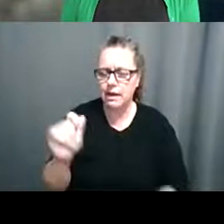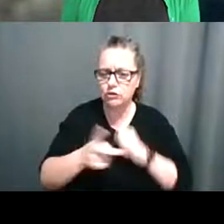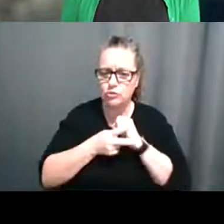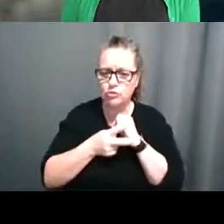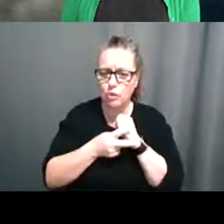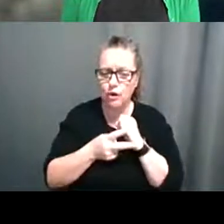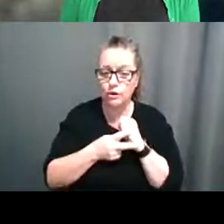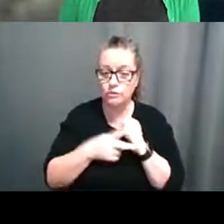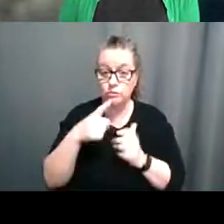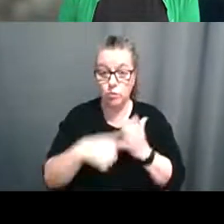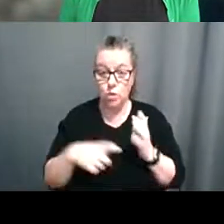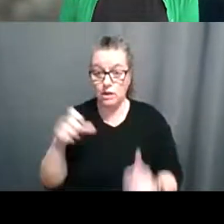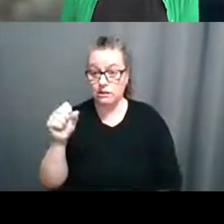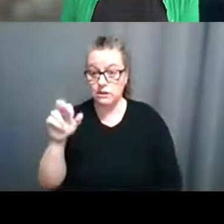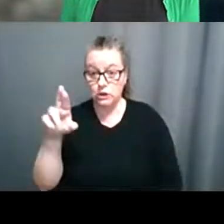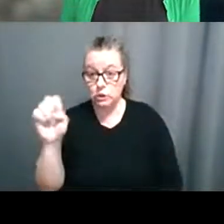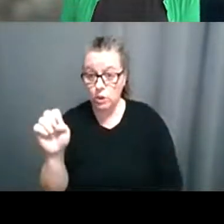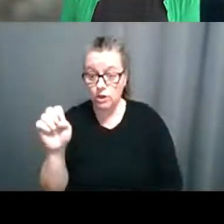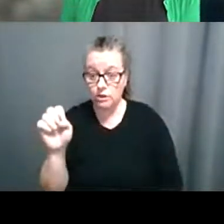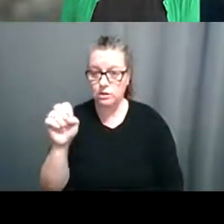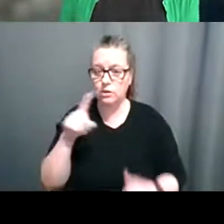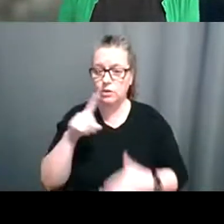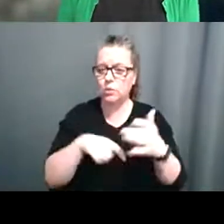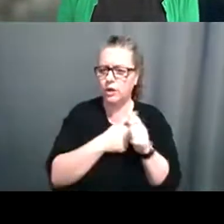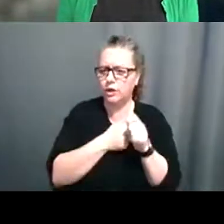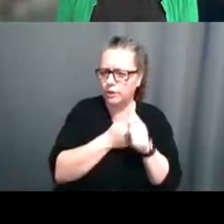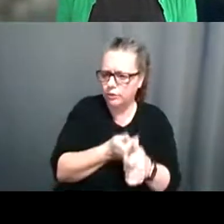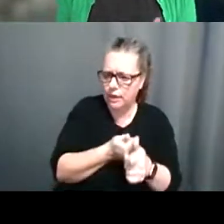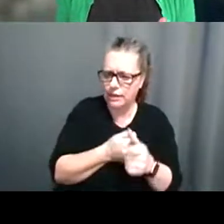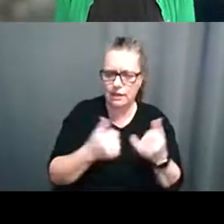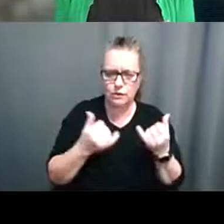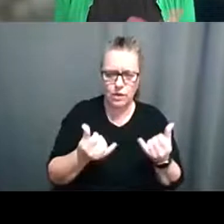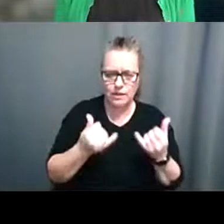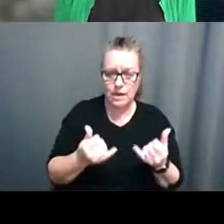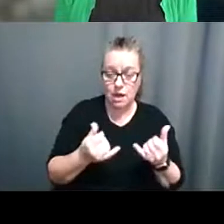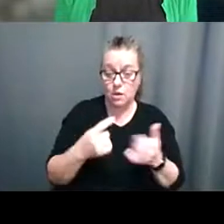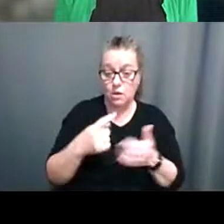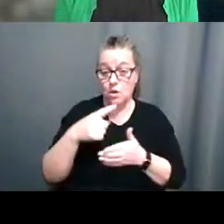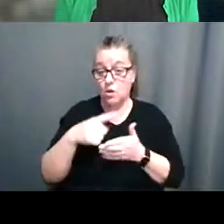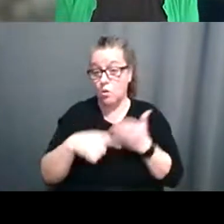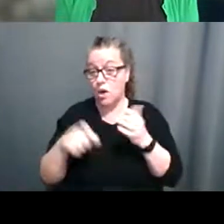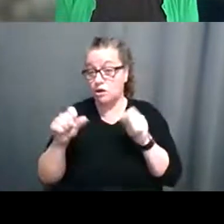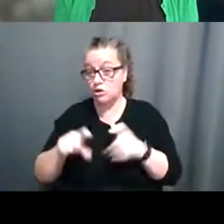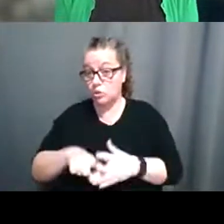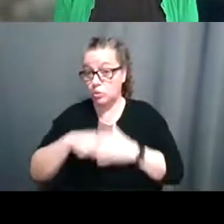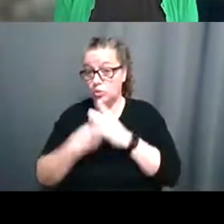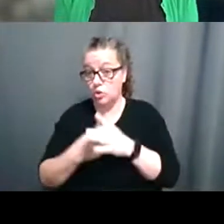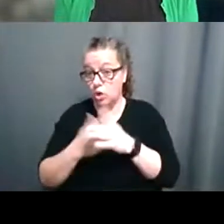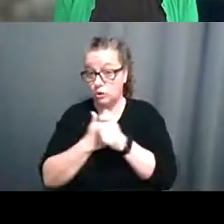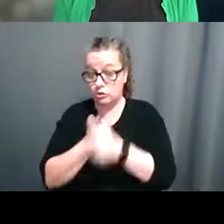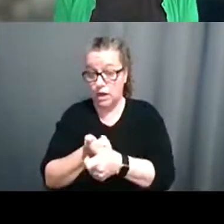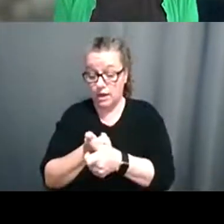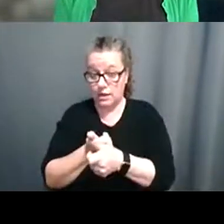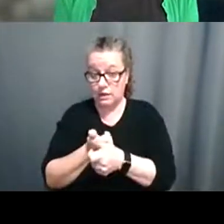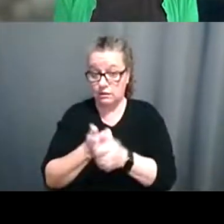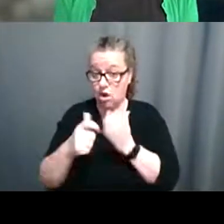What is the source? What are you tracking right now? Or what could you easily start tracking? Is